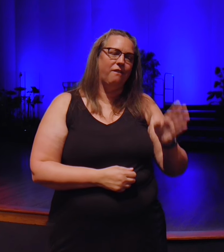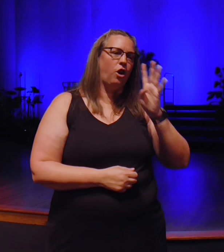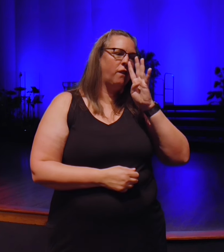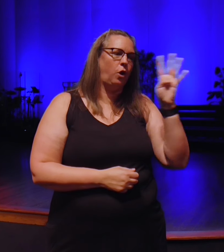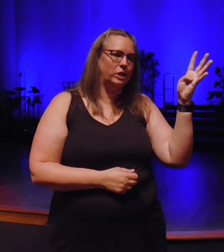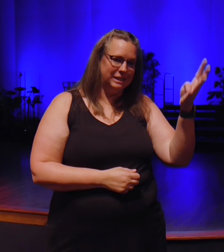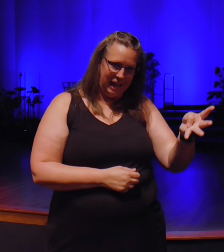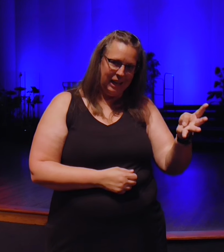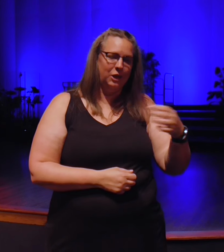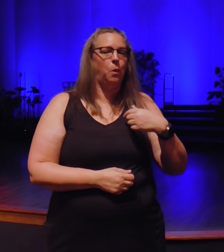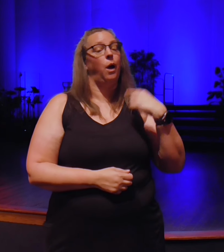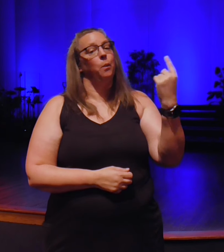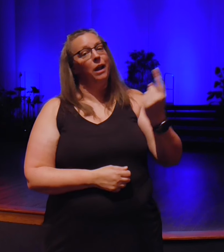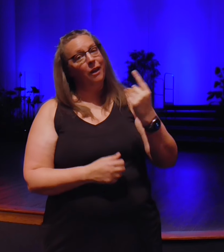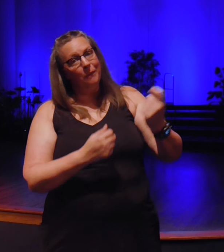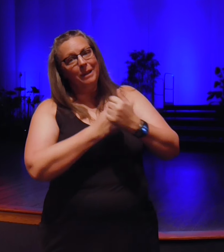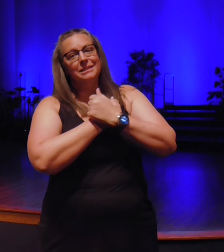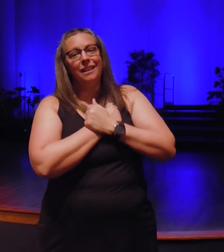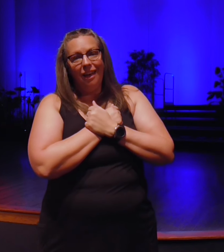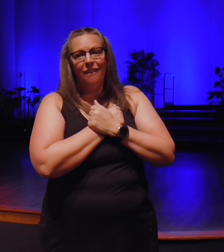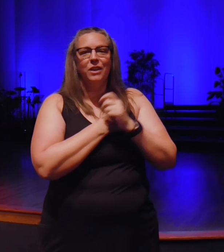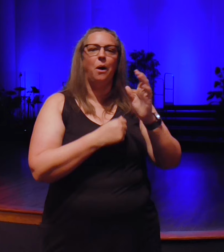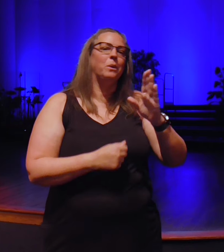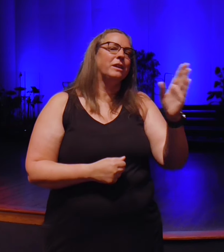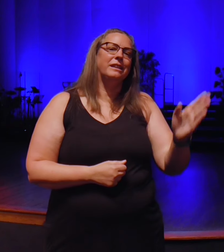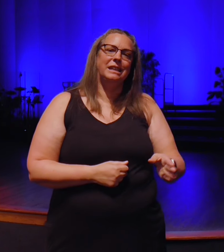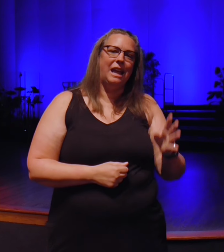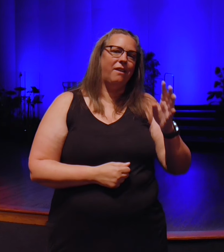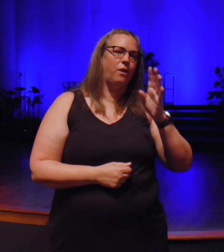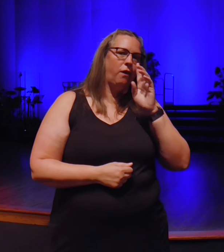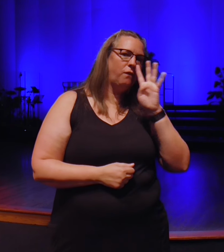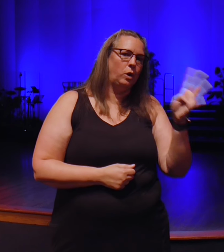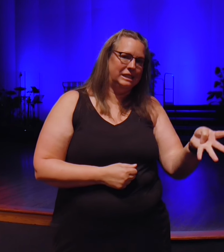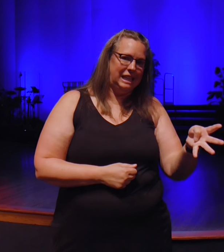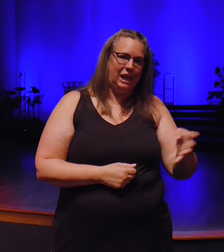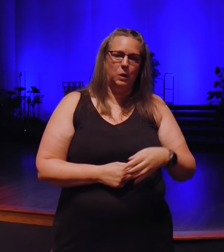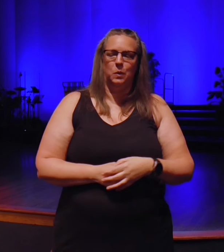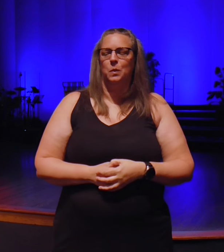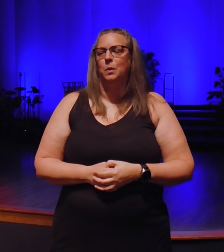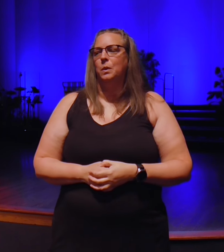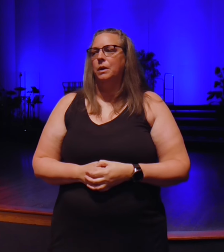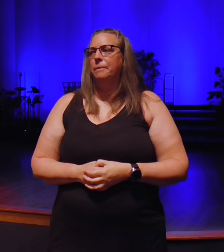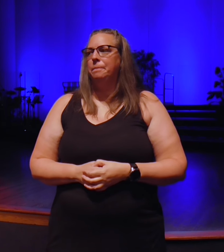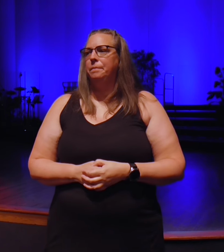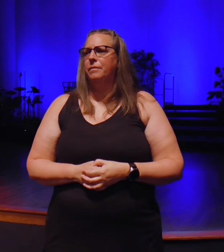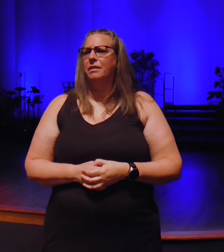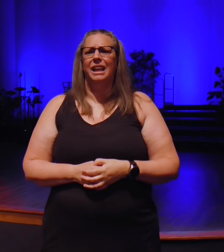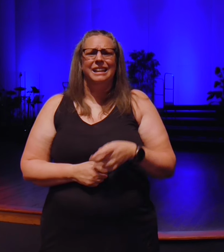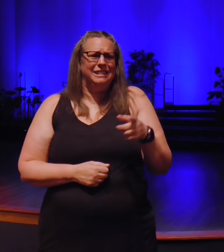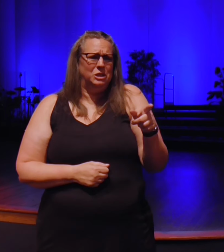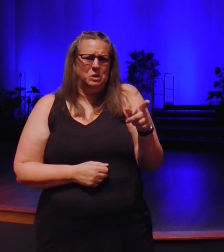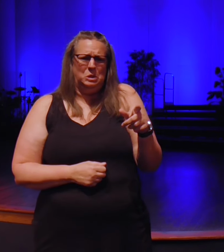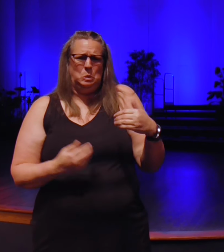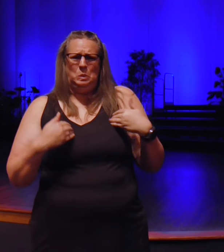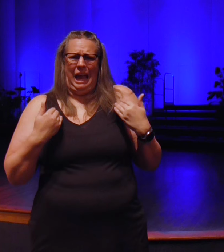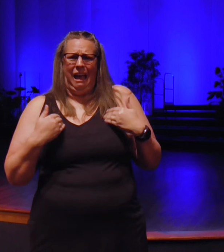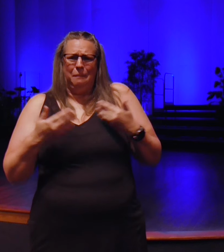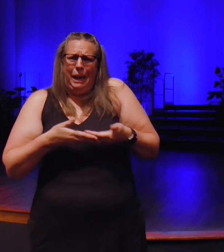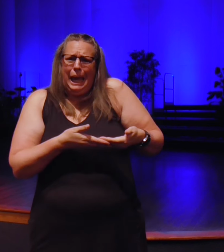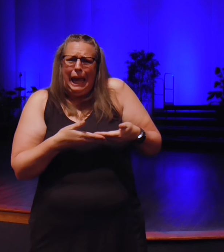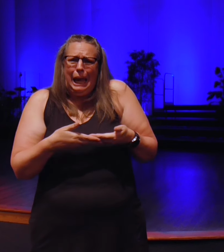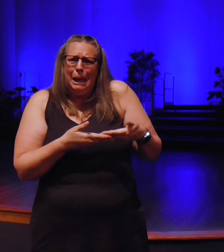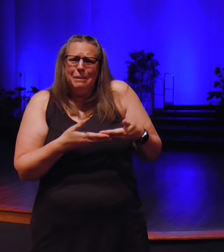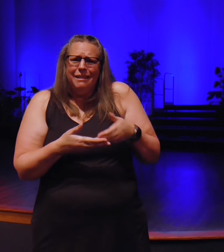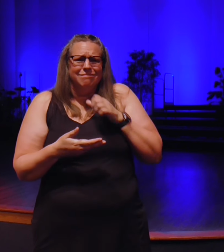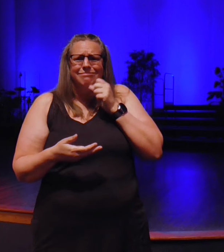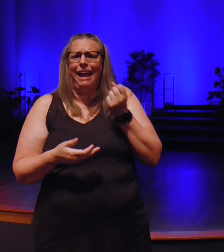forsake you. I will always love you. I will never forsake you. Too young to understand the